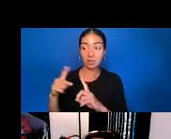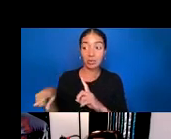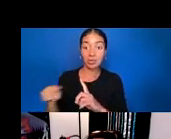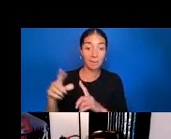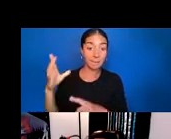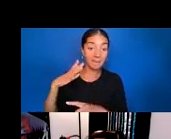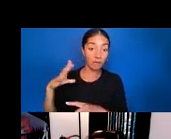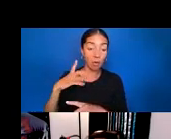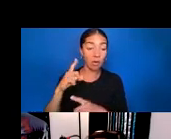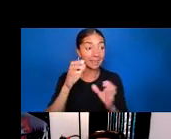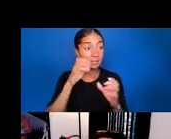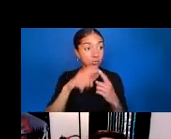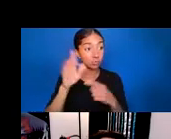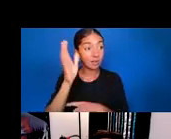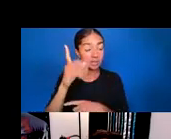presentations. So